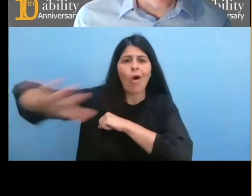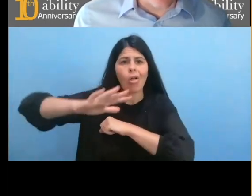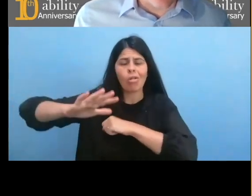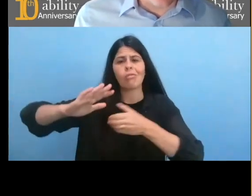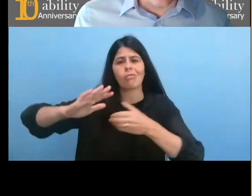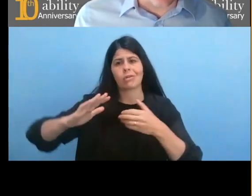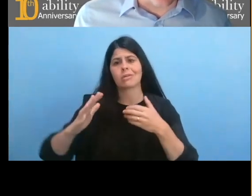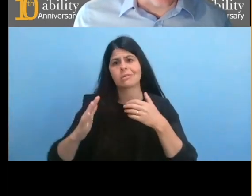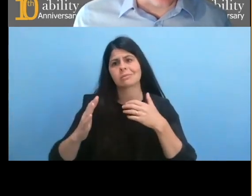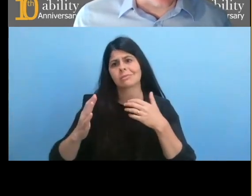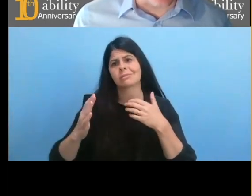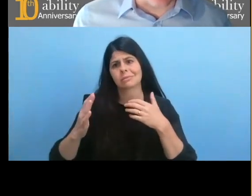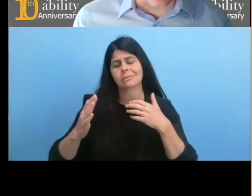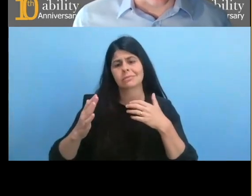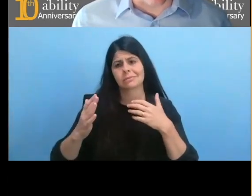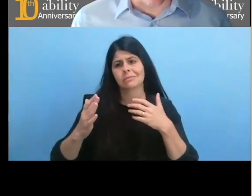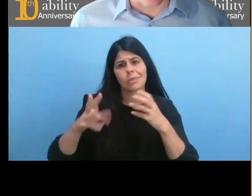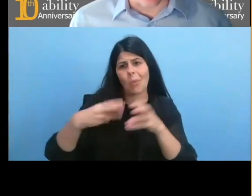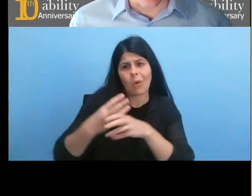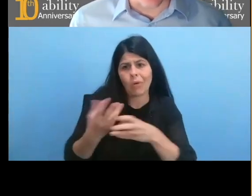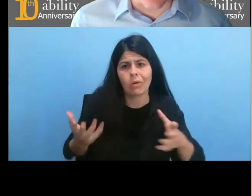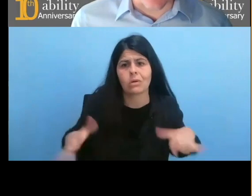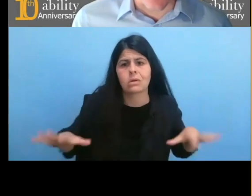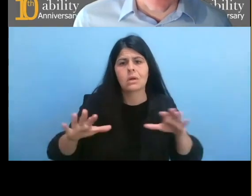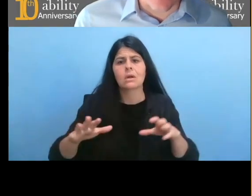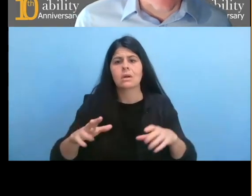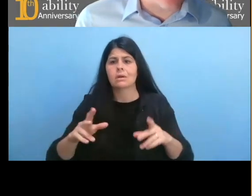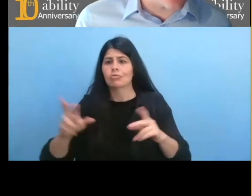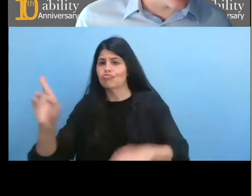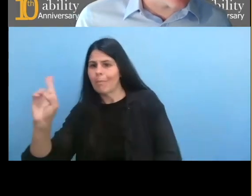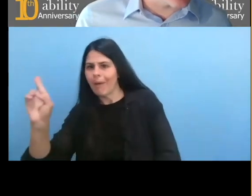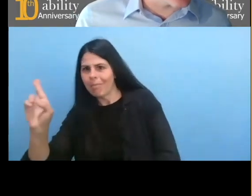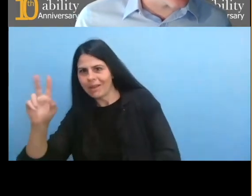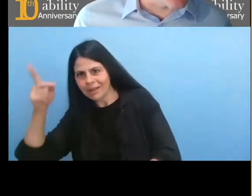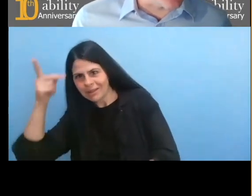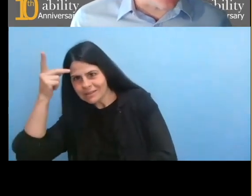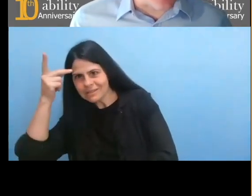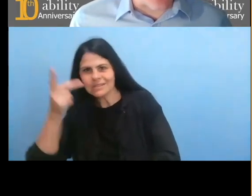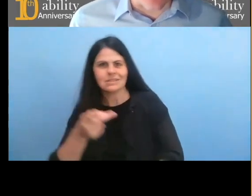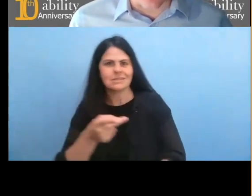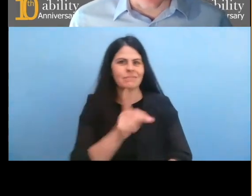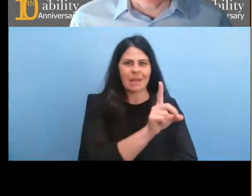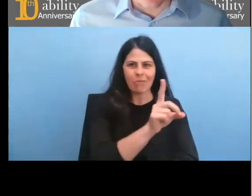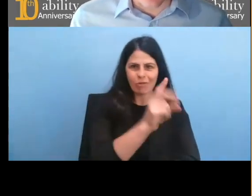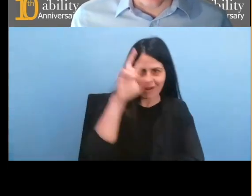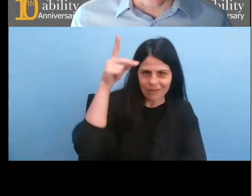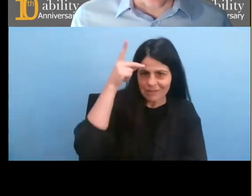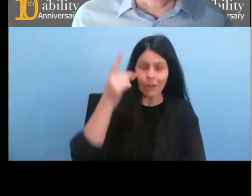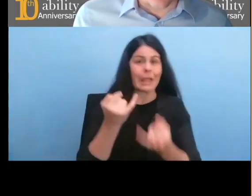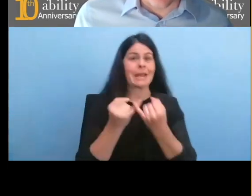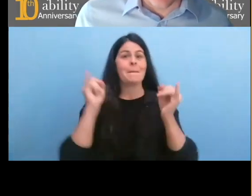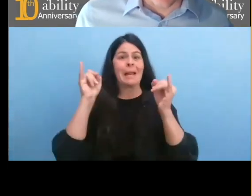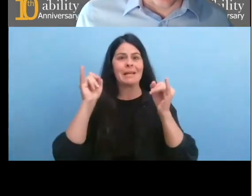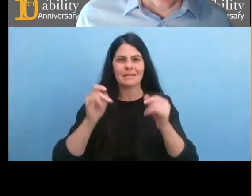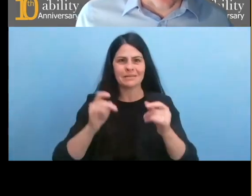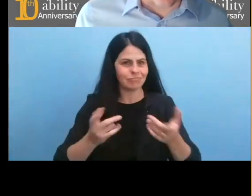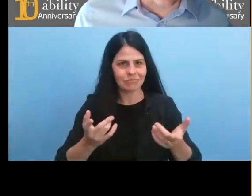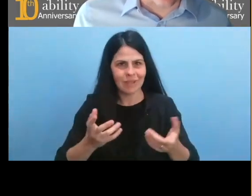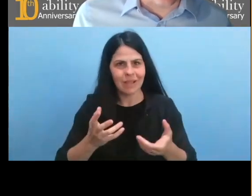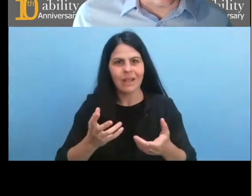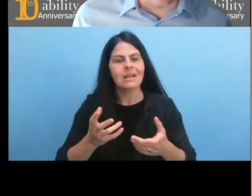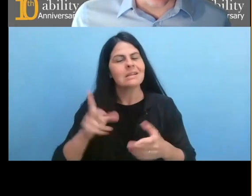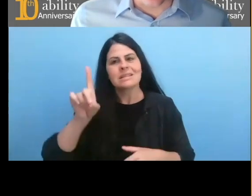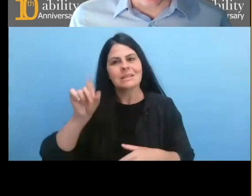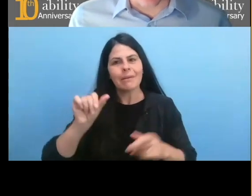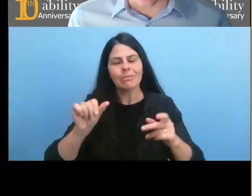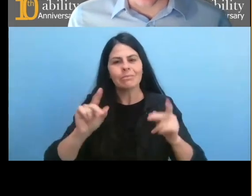world. People with disabilities are Republicans, they're Democrats, they're independents, they're people that don't even vote. We're all across